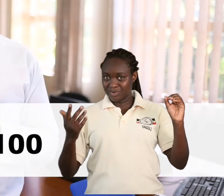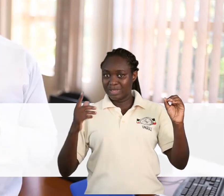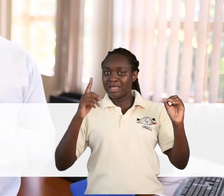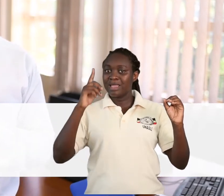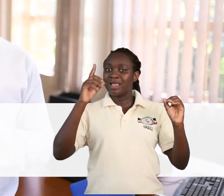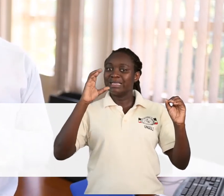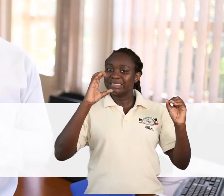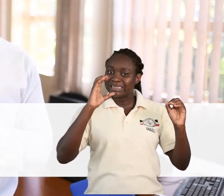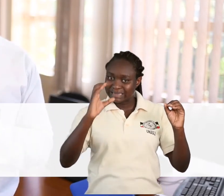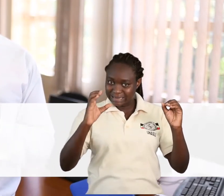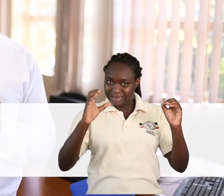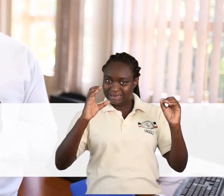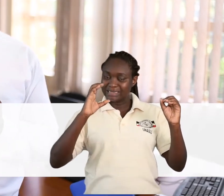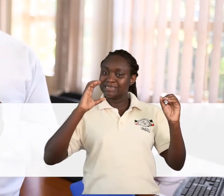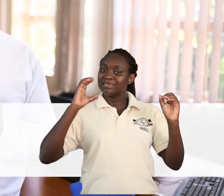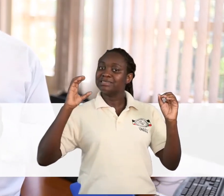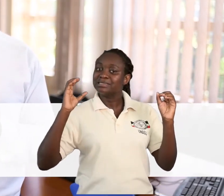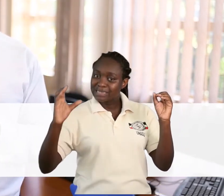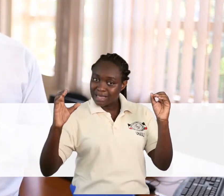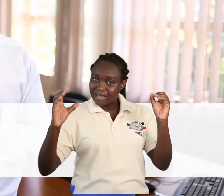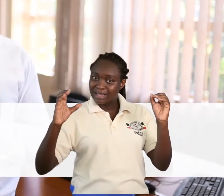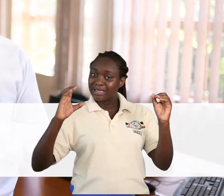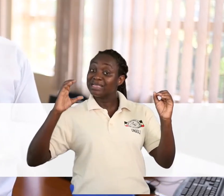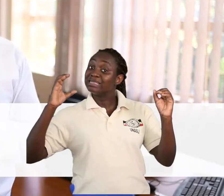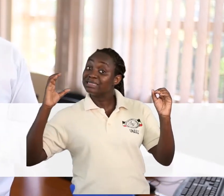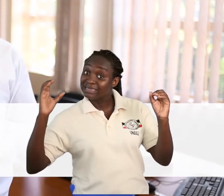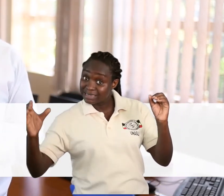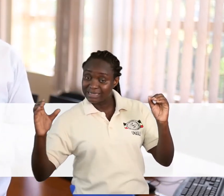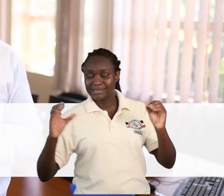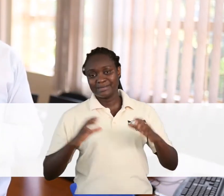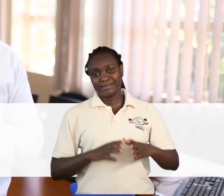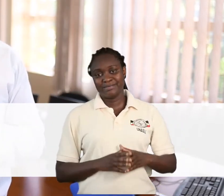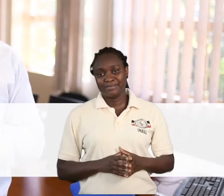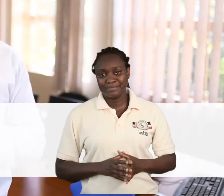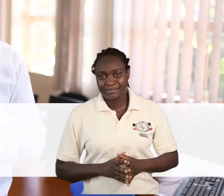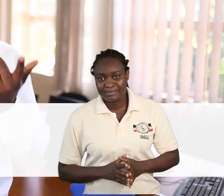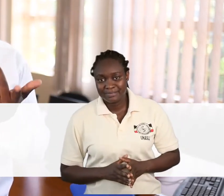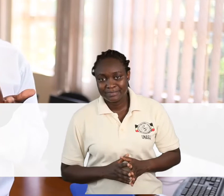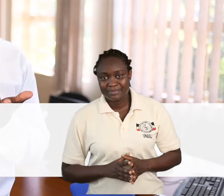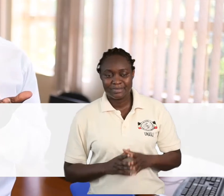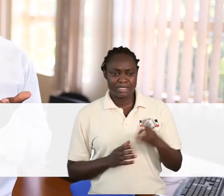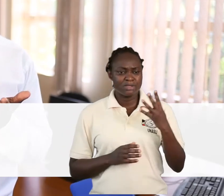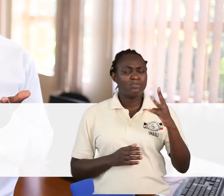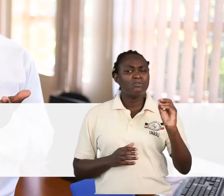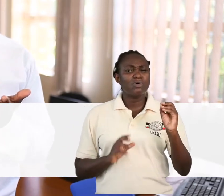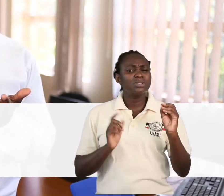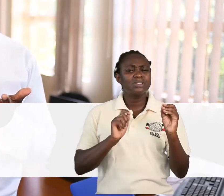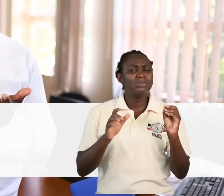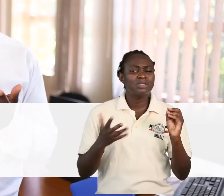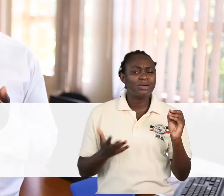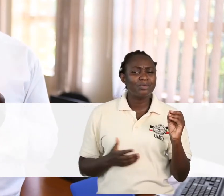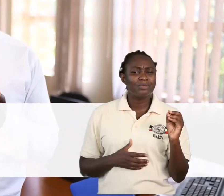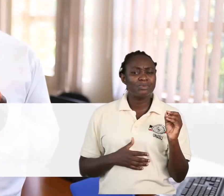is C, C, C. Then 40. 40 is